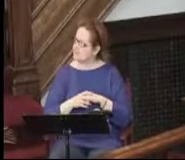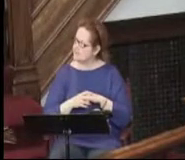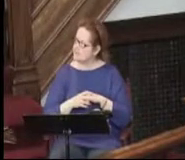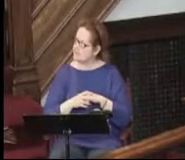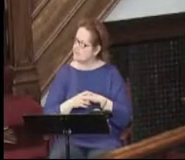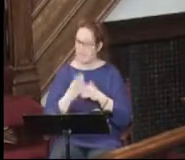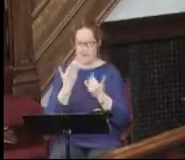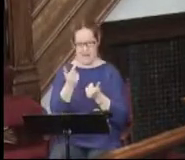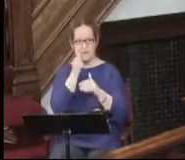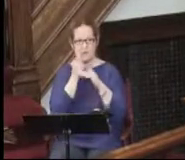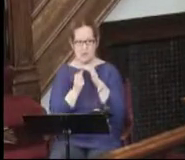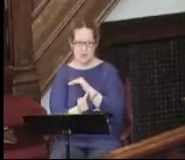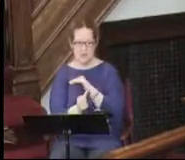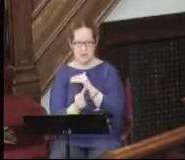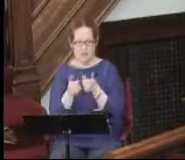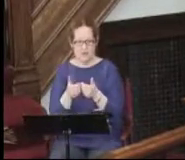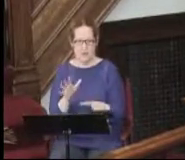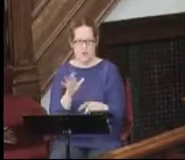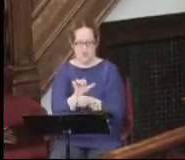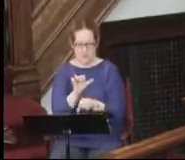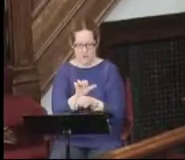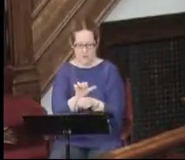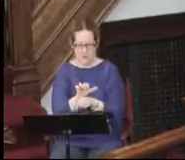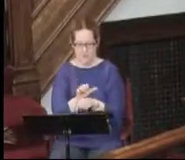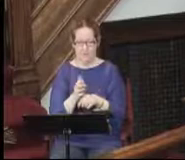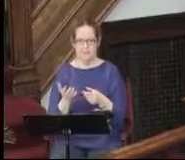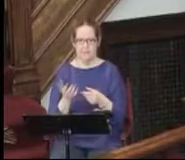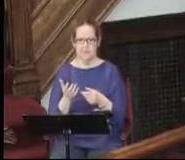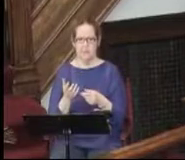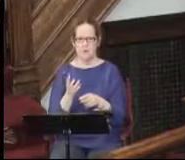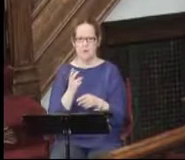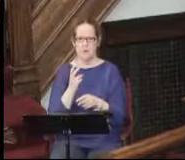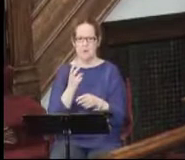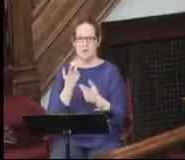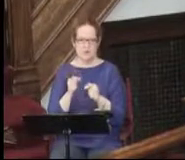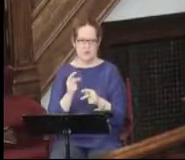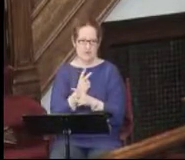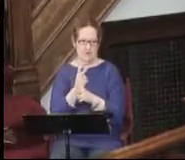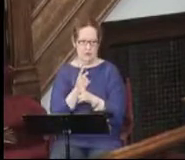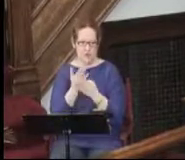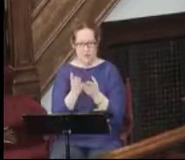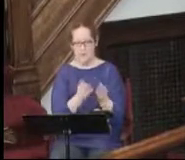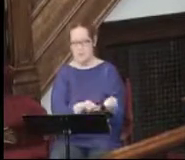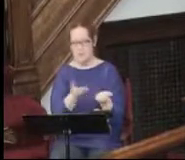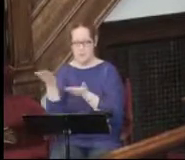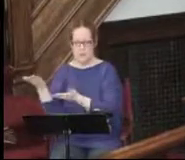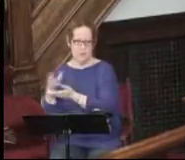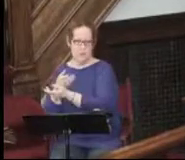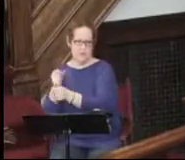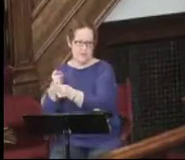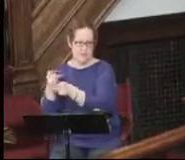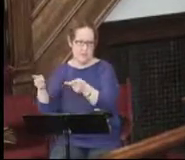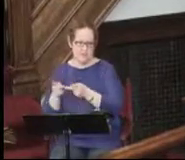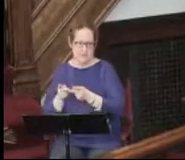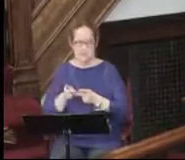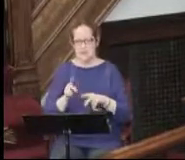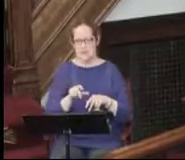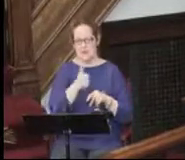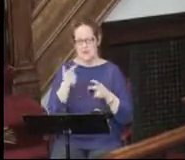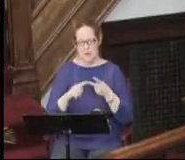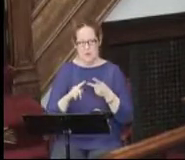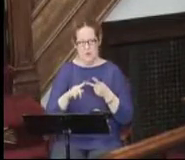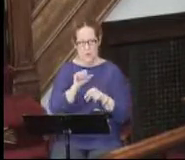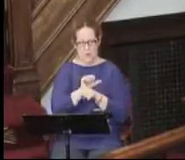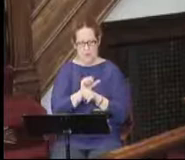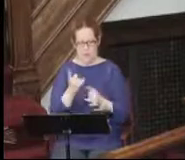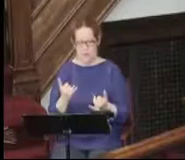He's in hiding right now. He's lost his job. We're working on a way of getting him to a place of safety. The other case that we're working